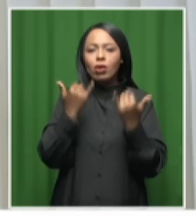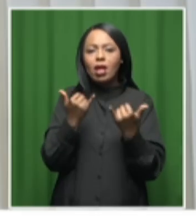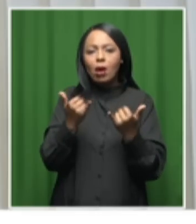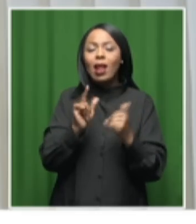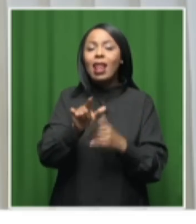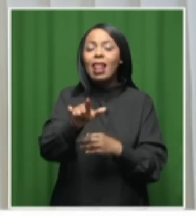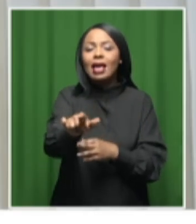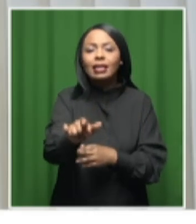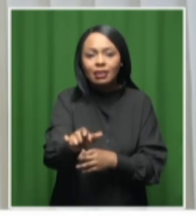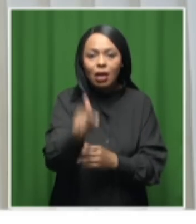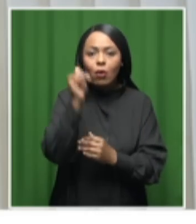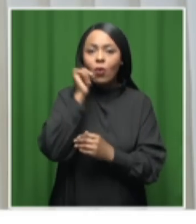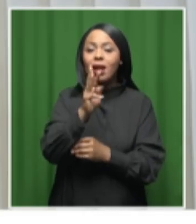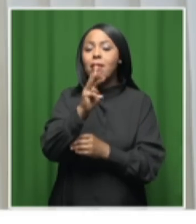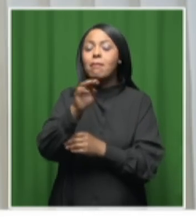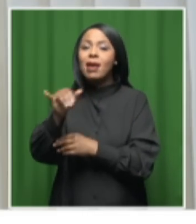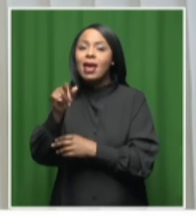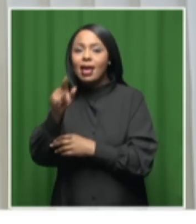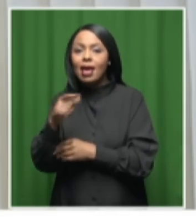when the main application